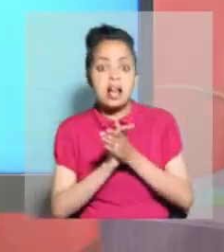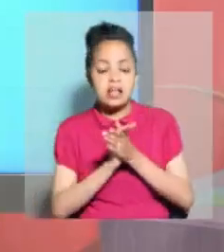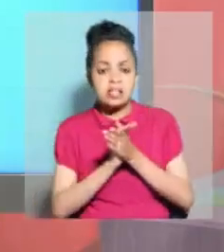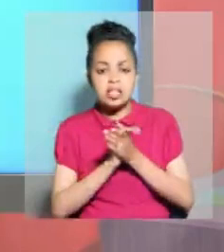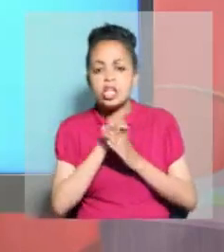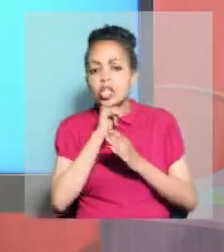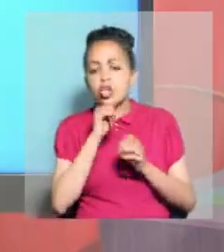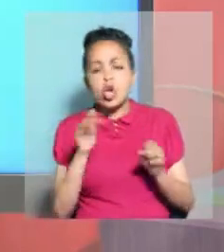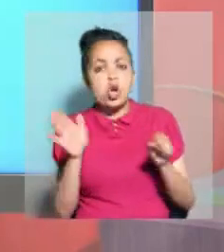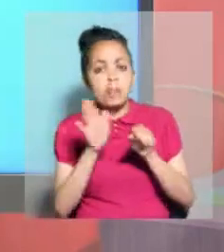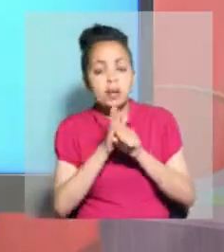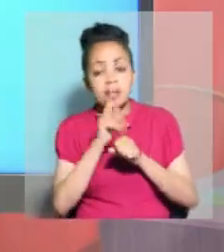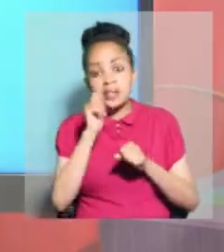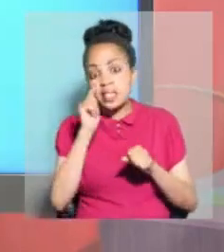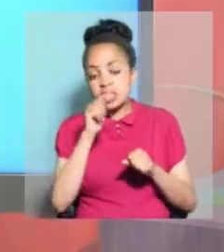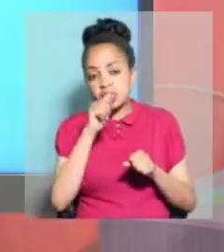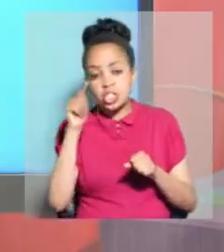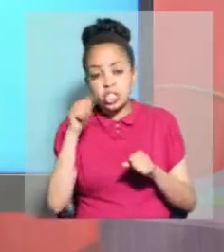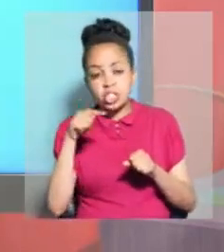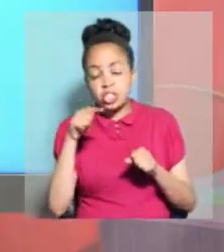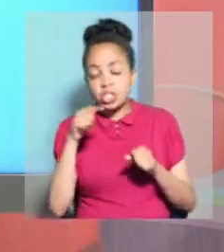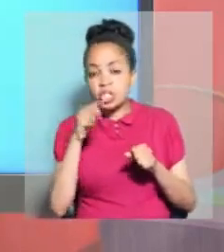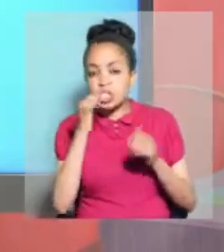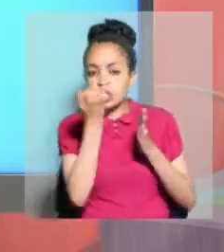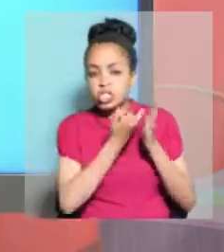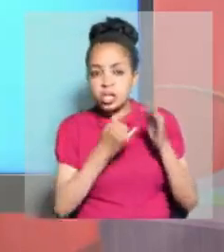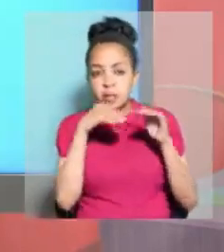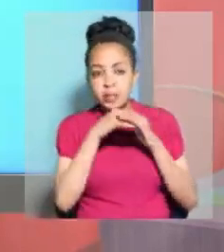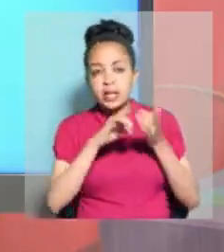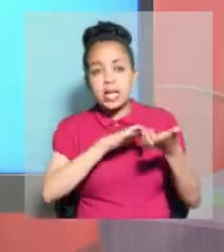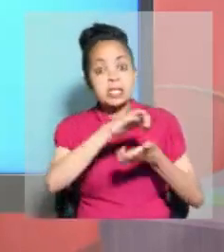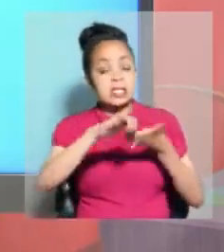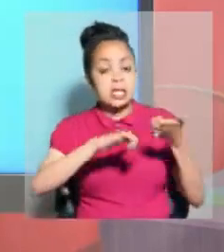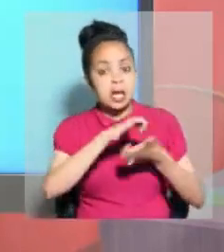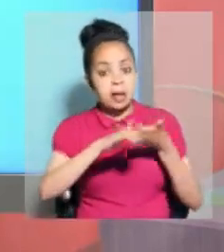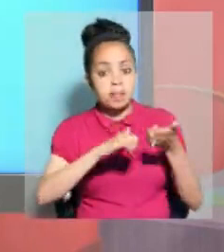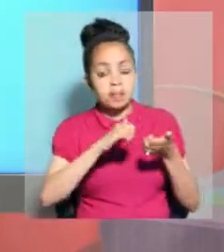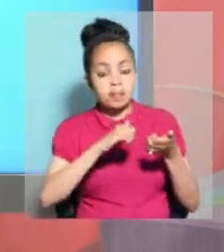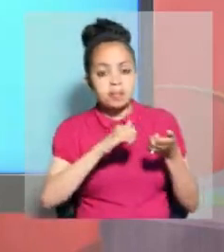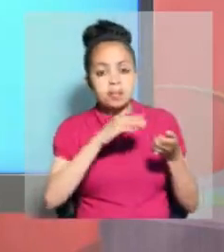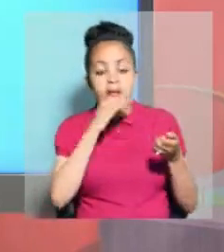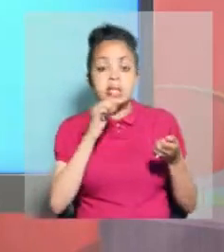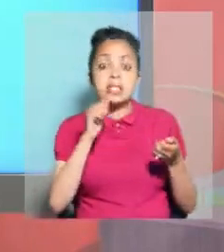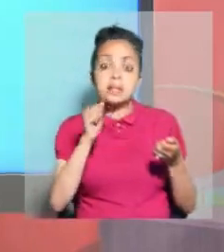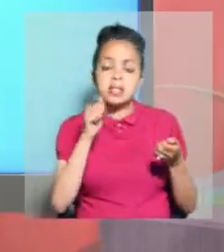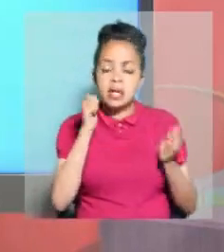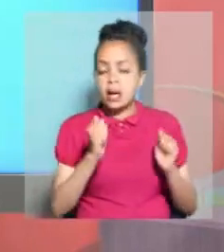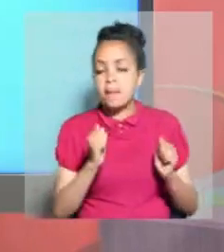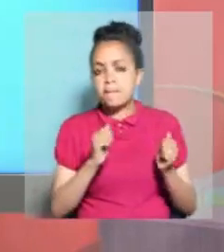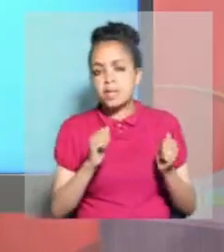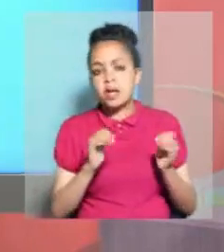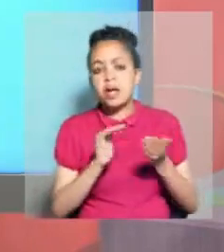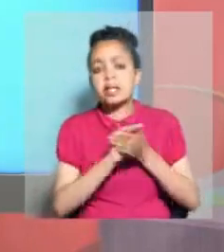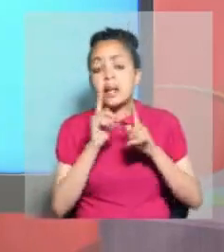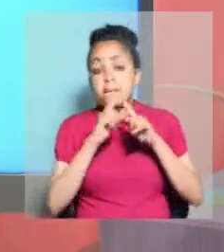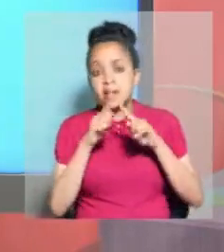There is no complementarity shape between enzyme active site and as well substrate they can be catalyzed.